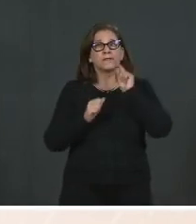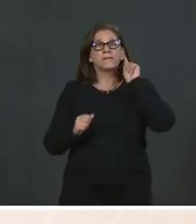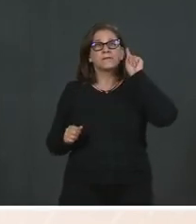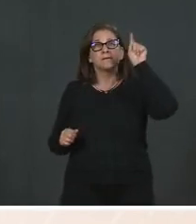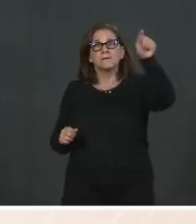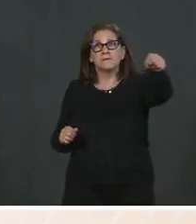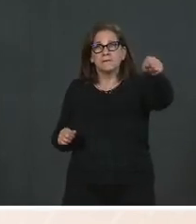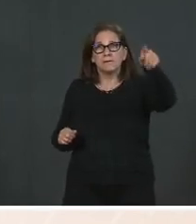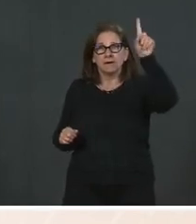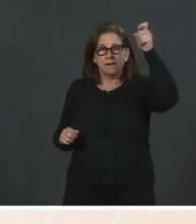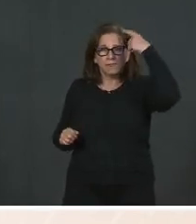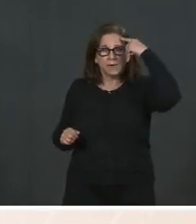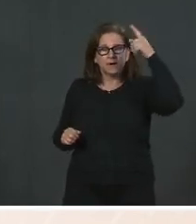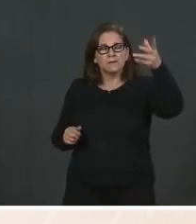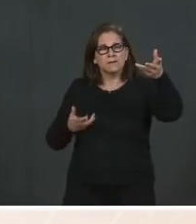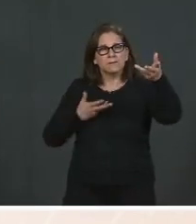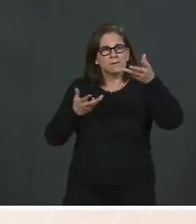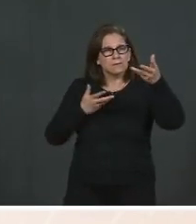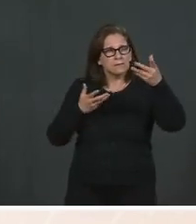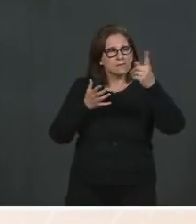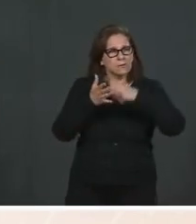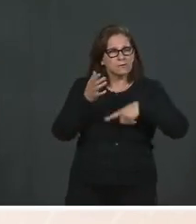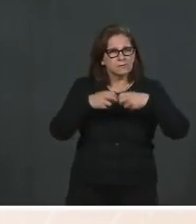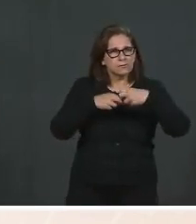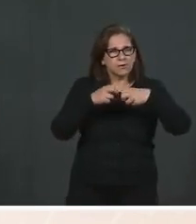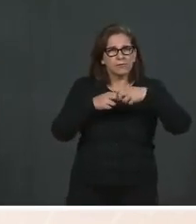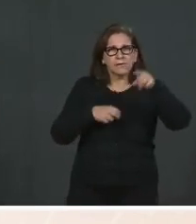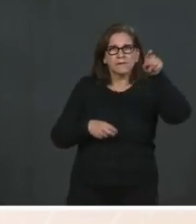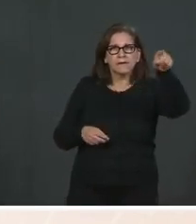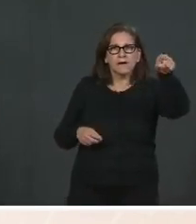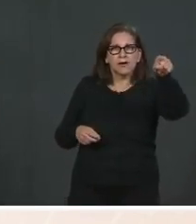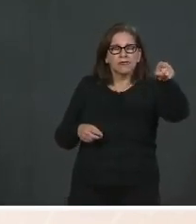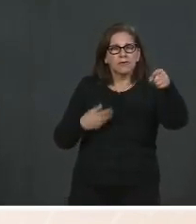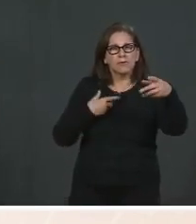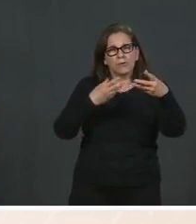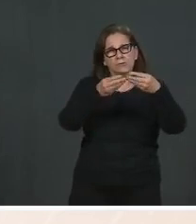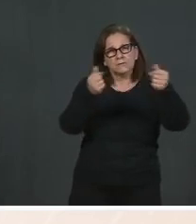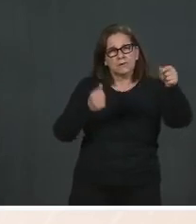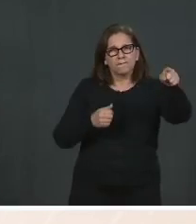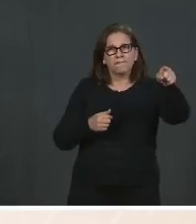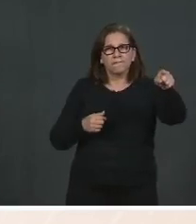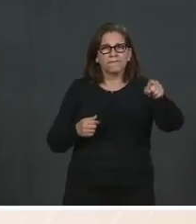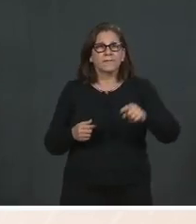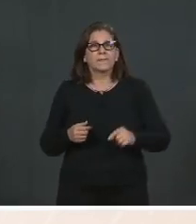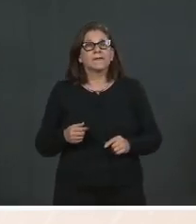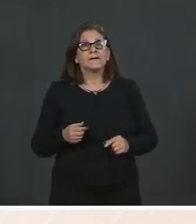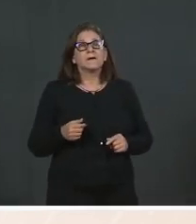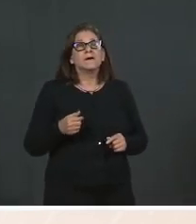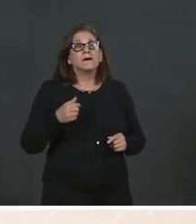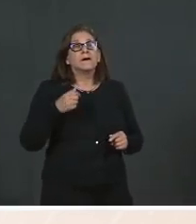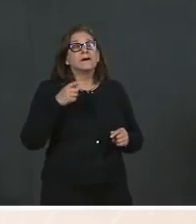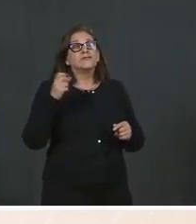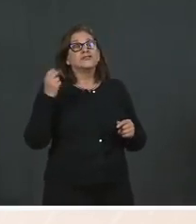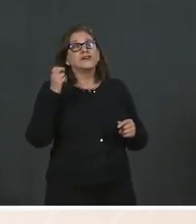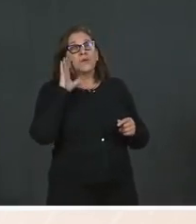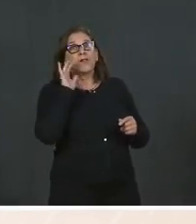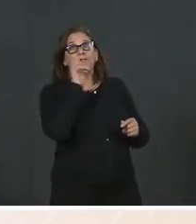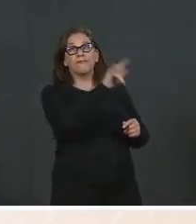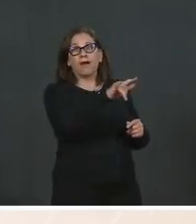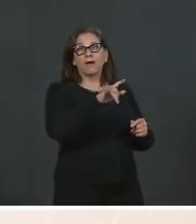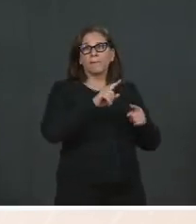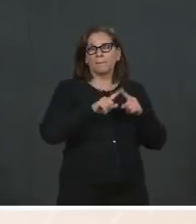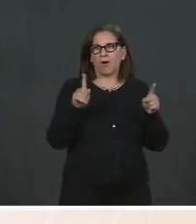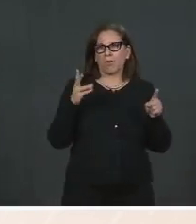America or something like that? That would be my expectation, but I don't have any travel to preview at this point in time. Go ahead in the back. To the bloodshed